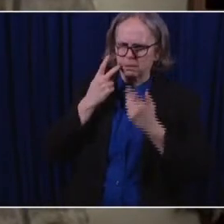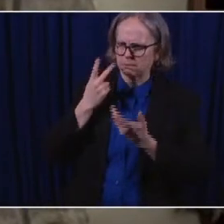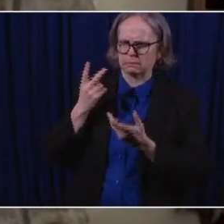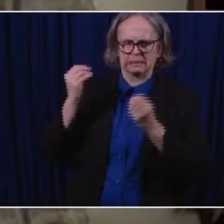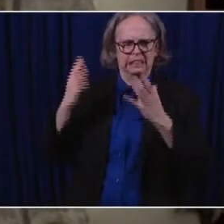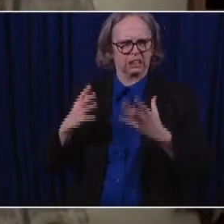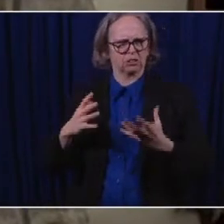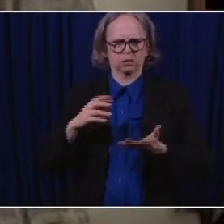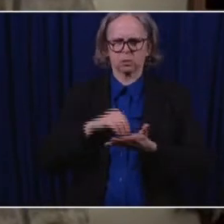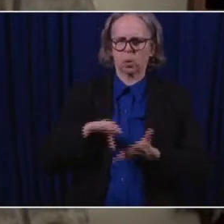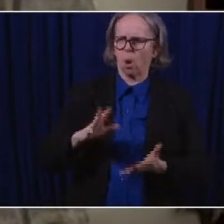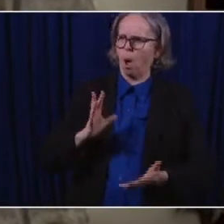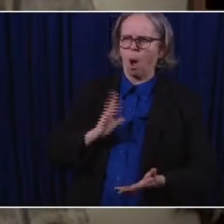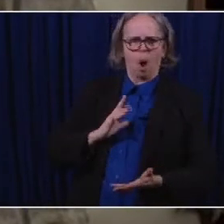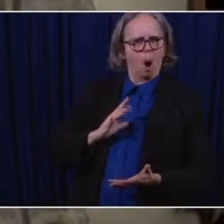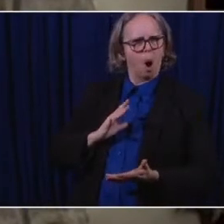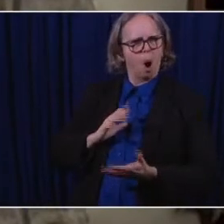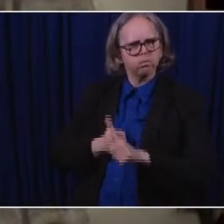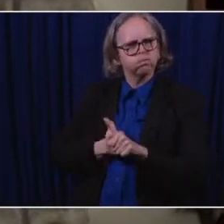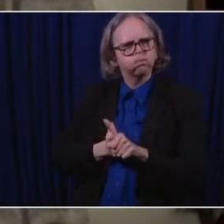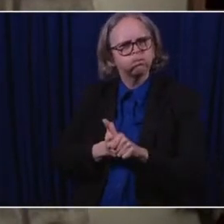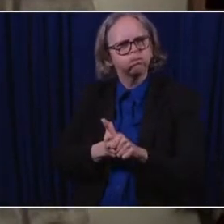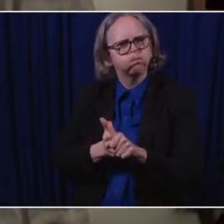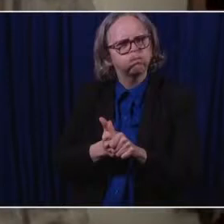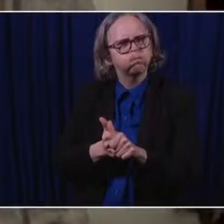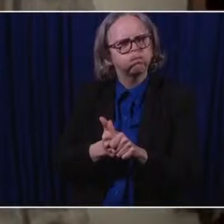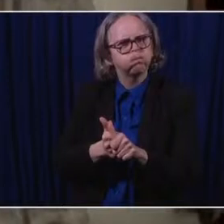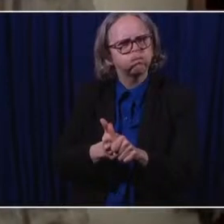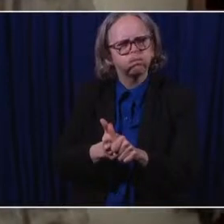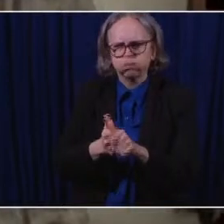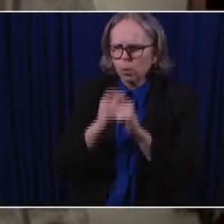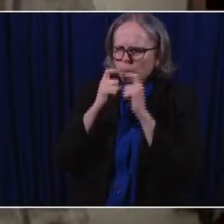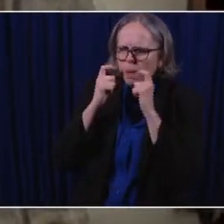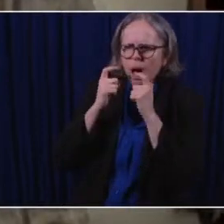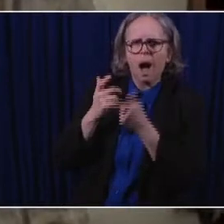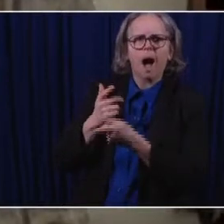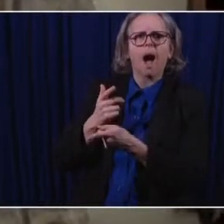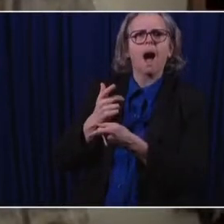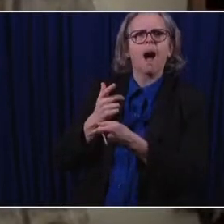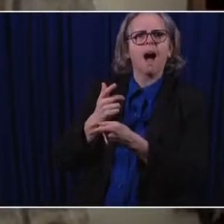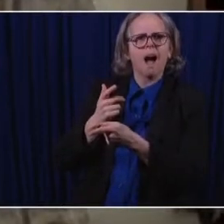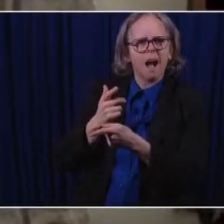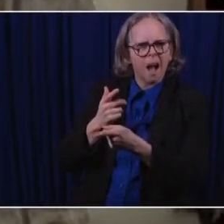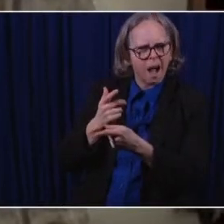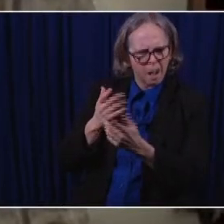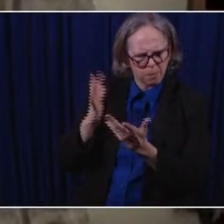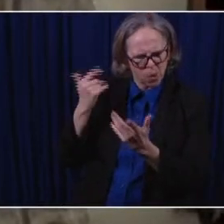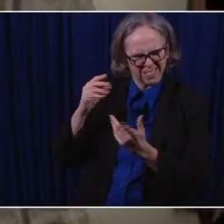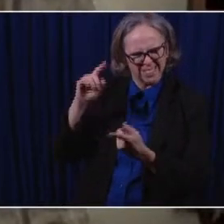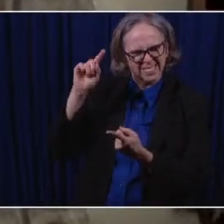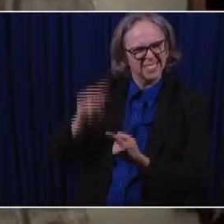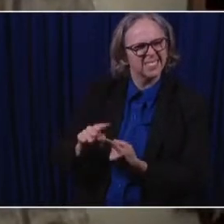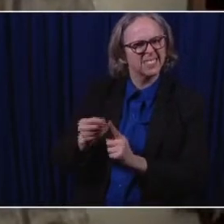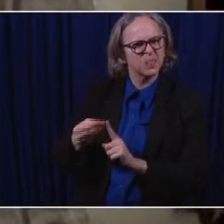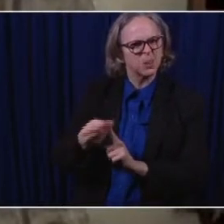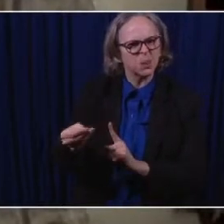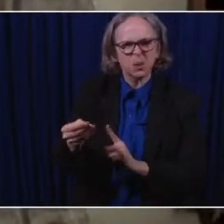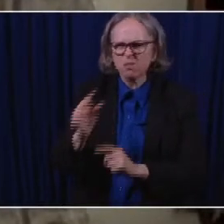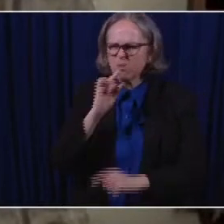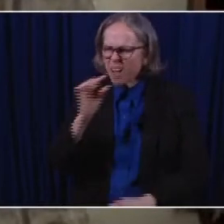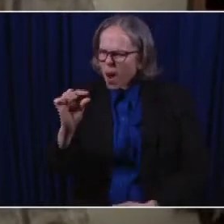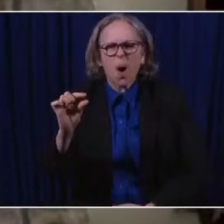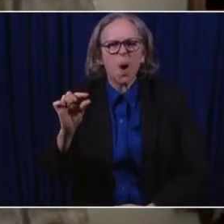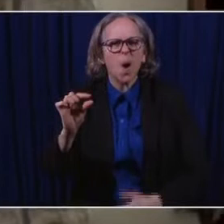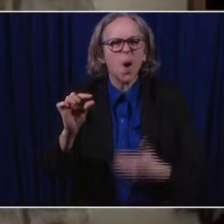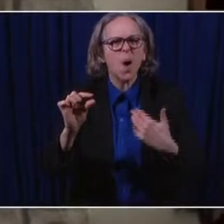very few exceptions in wearing masks. And that's why we've not seen much spread. So there can be spread